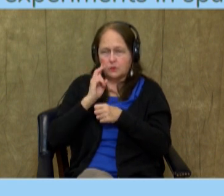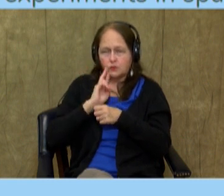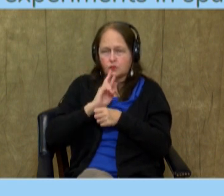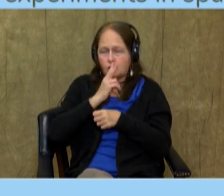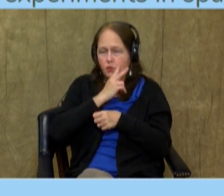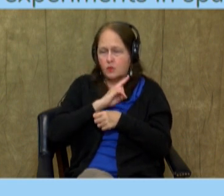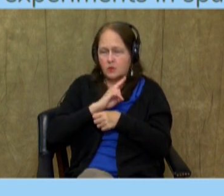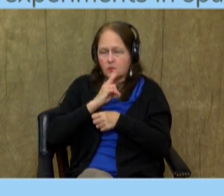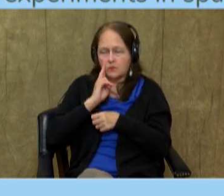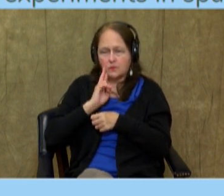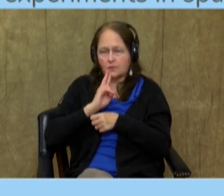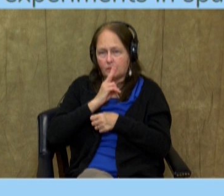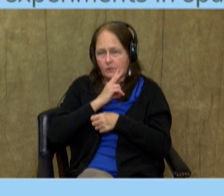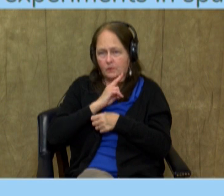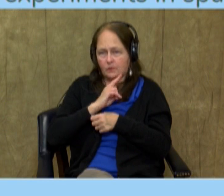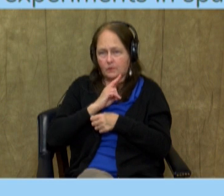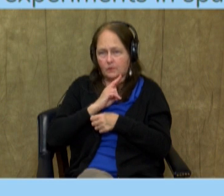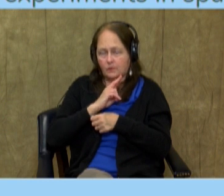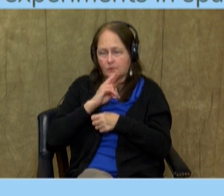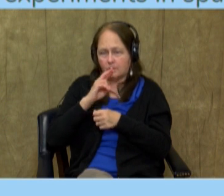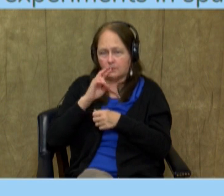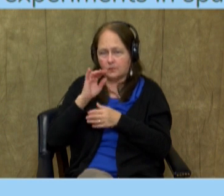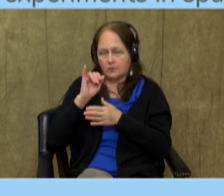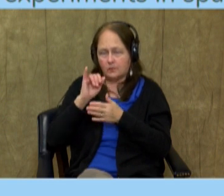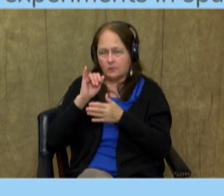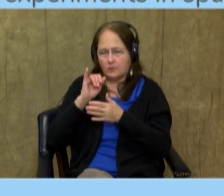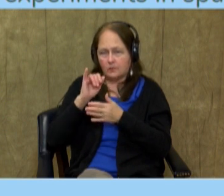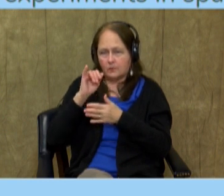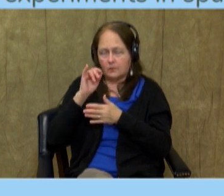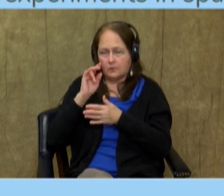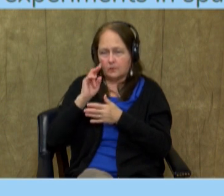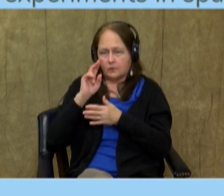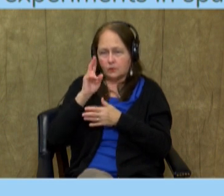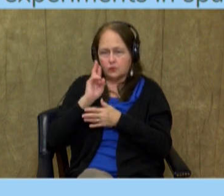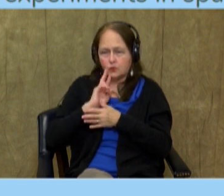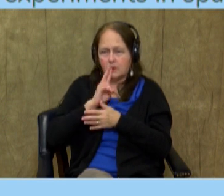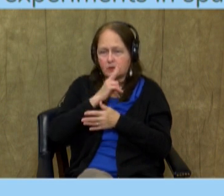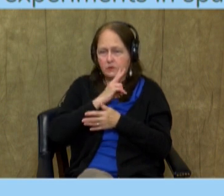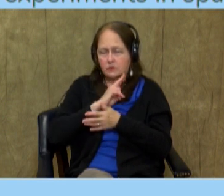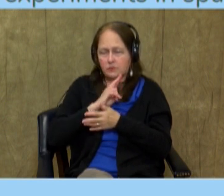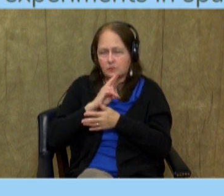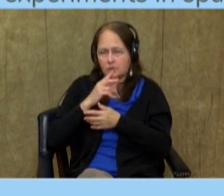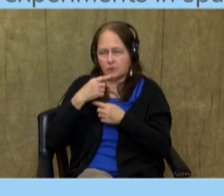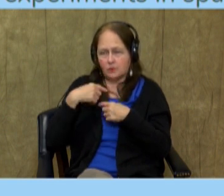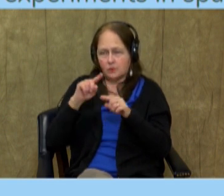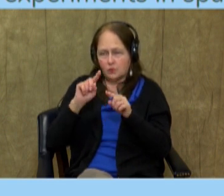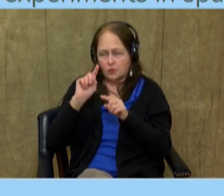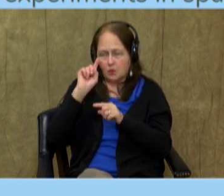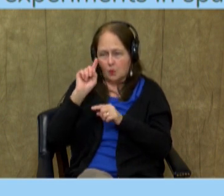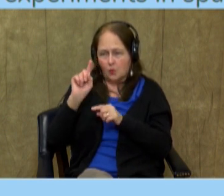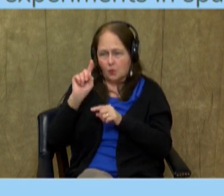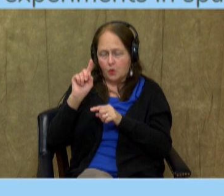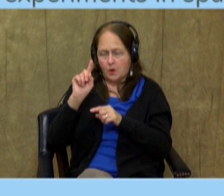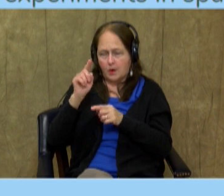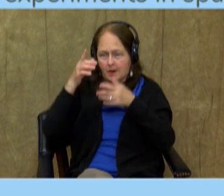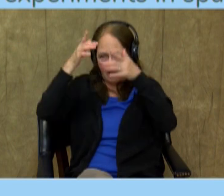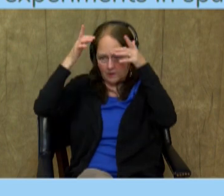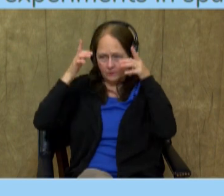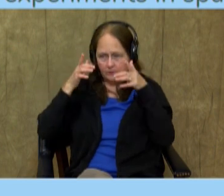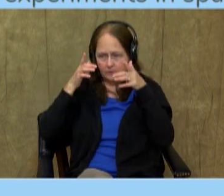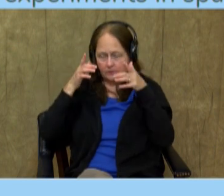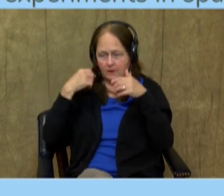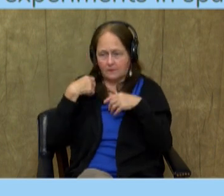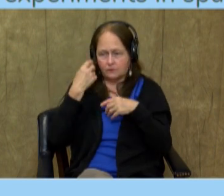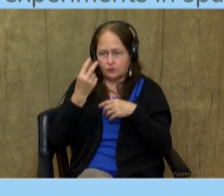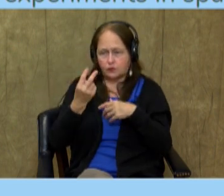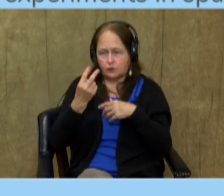If you know anything about maybe constellations or Greek mythology, Castor and Pollux were twins. So we go from having one astronaut to now we